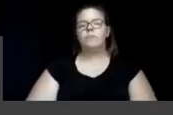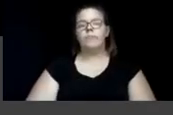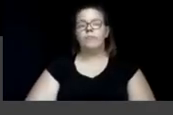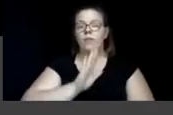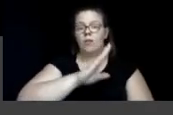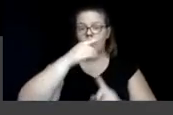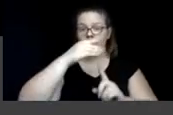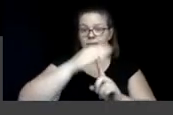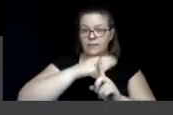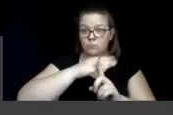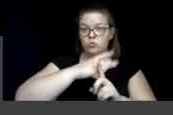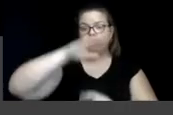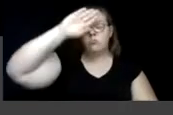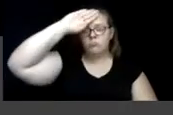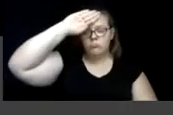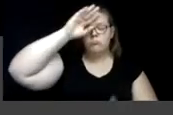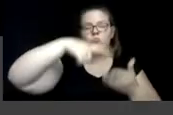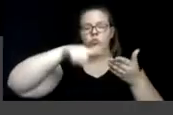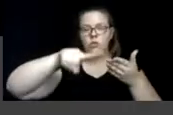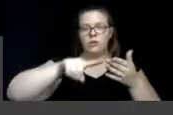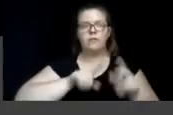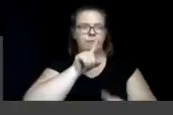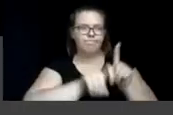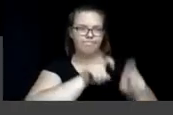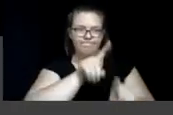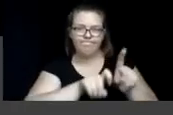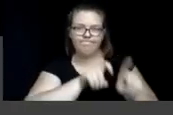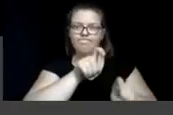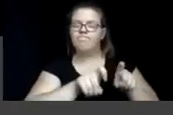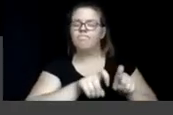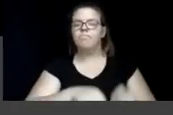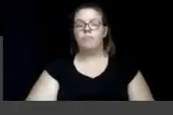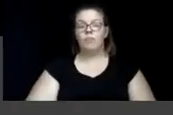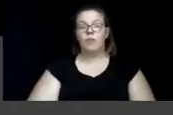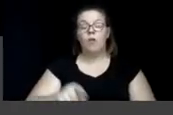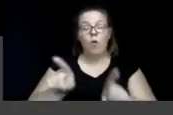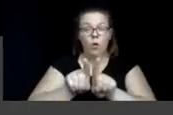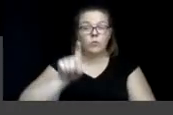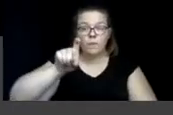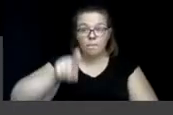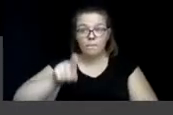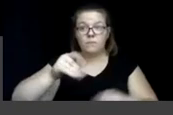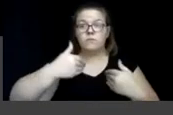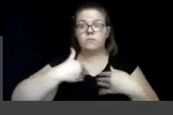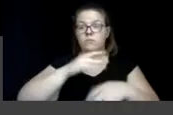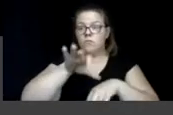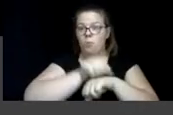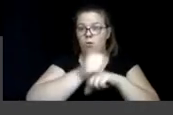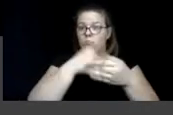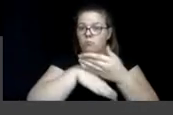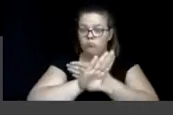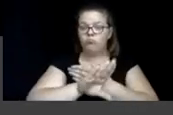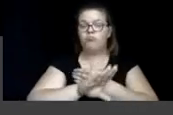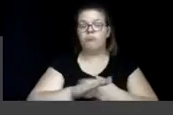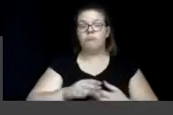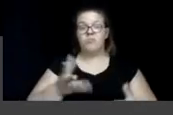was taken, they were asked several questions, and they had to have an appointment. And able to come into the hospital, you had to